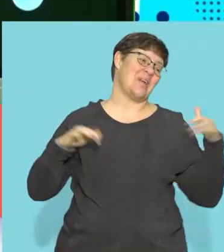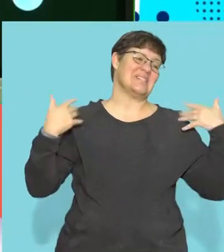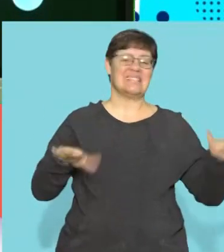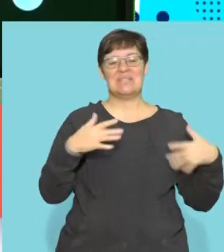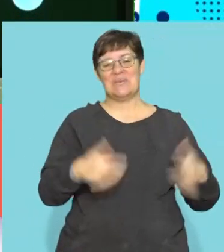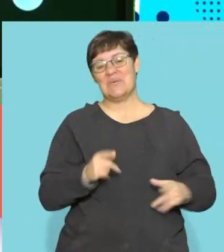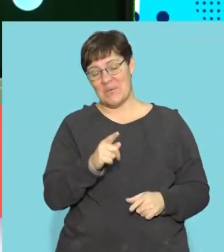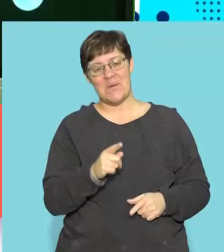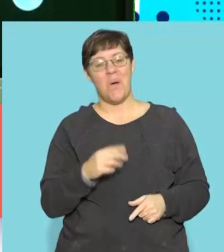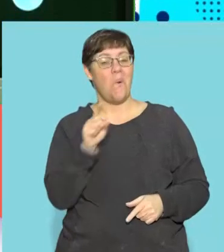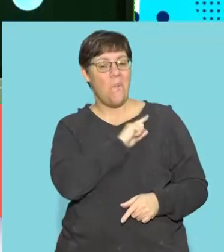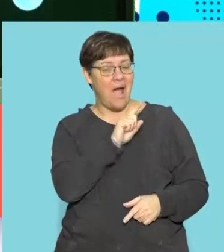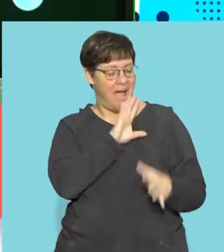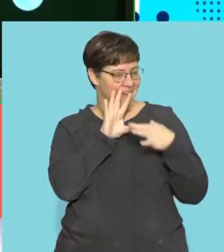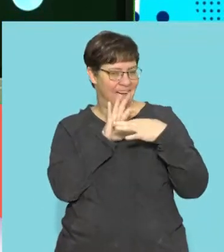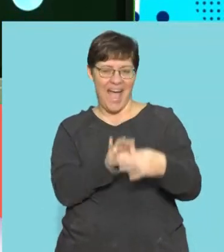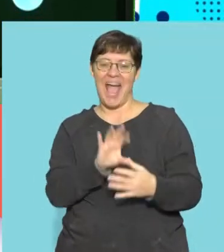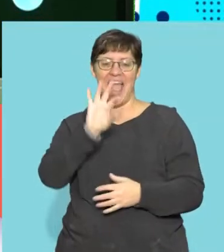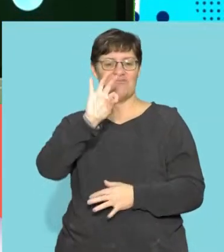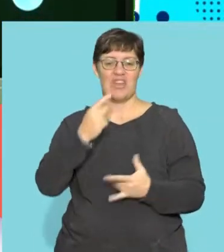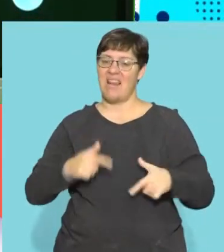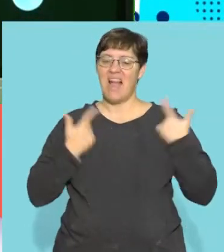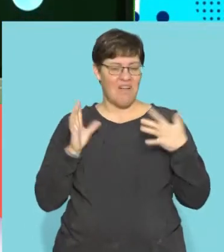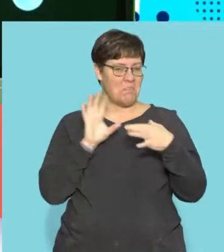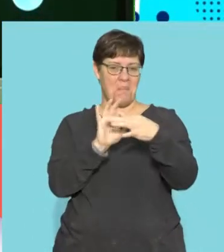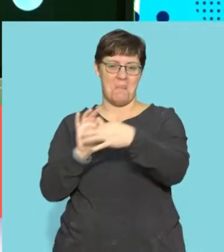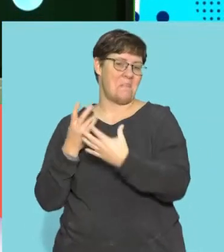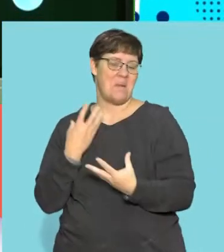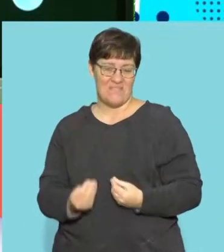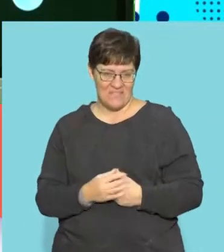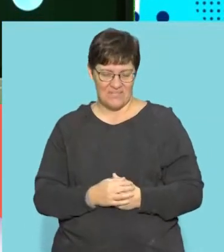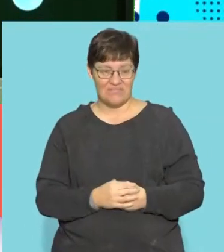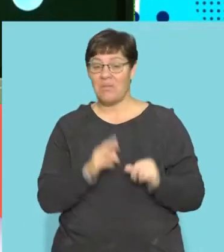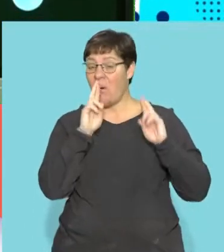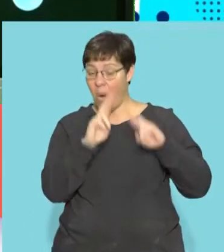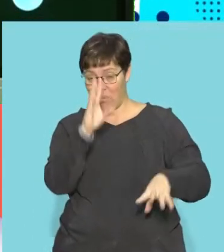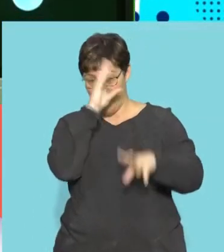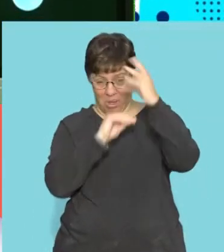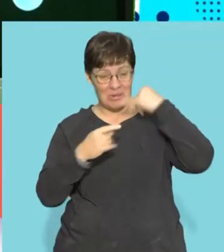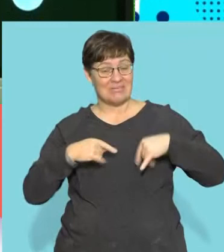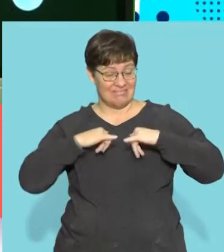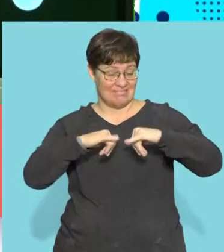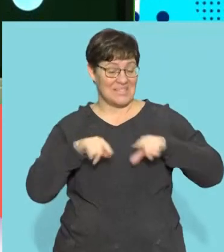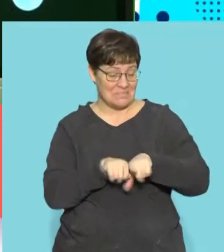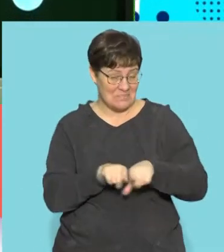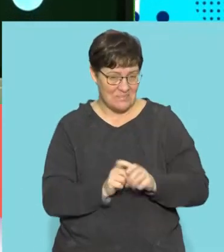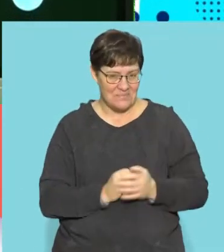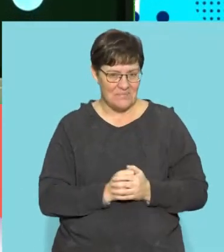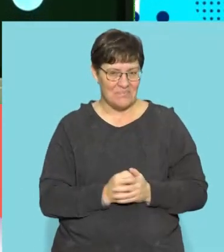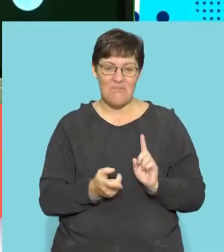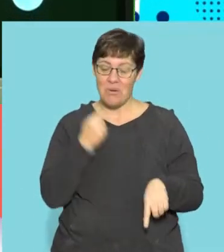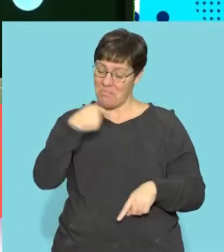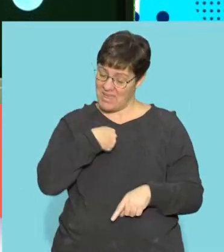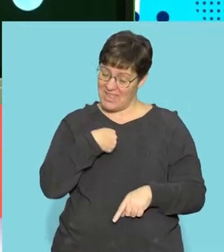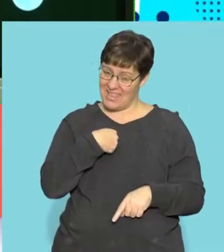had so much fun talking about this because it's so relevant to our everyday life. And I hope you've also had so much fun learning